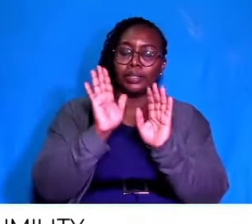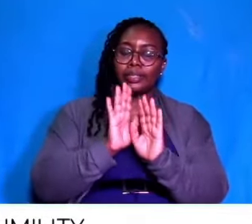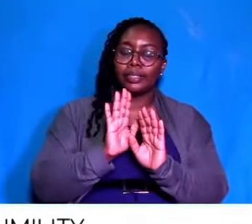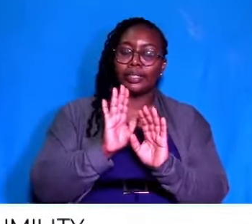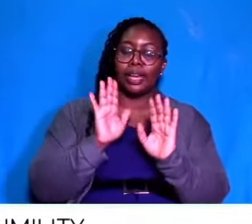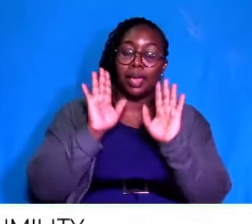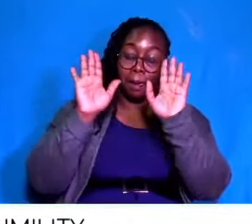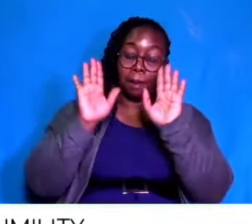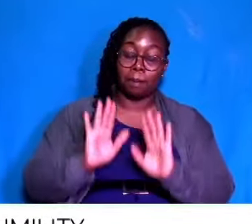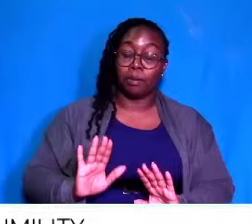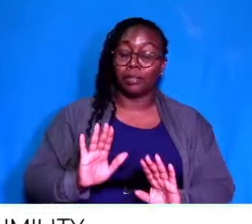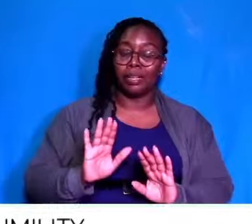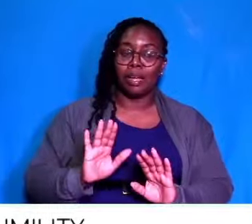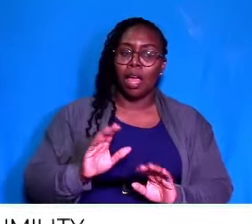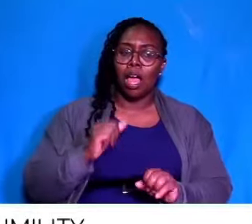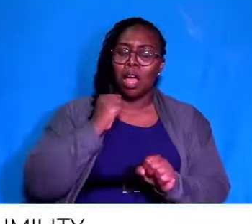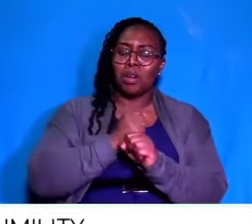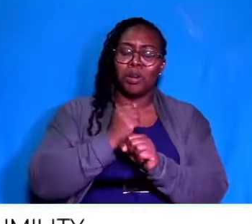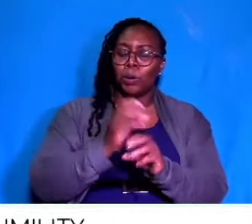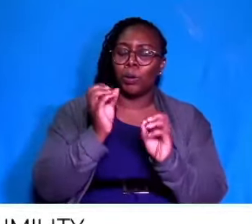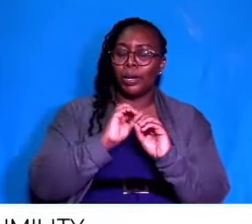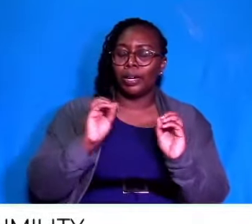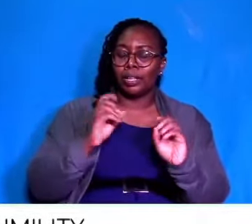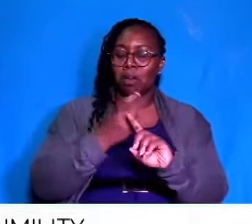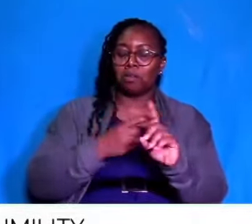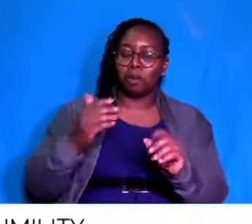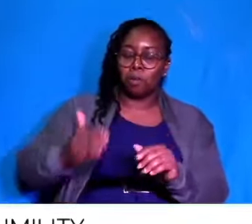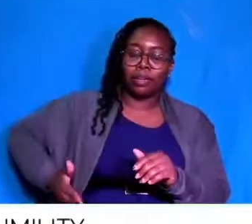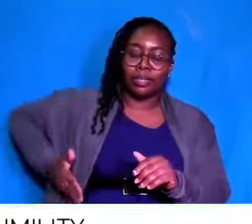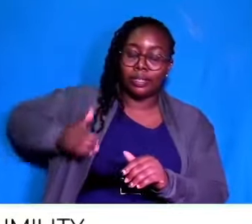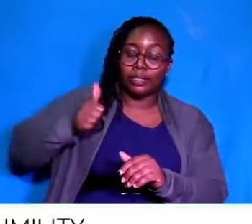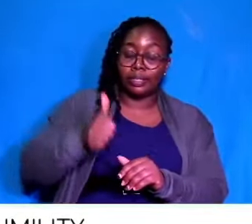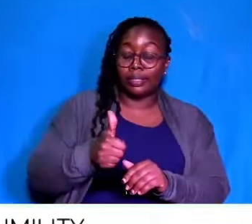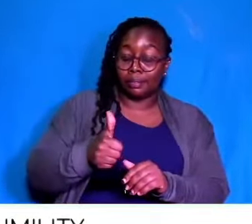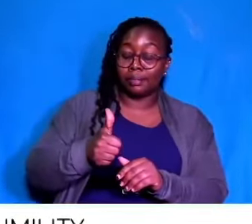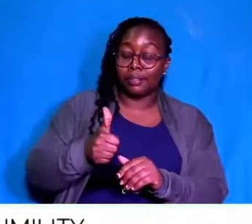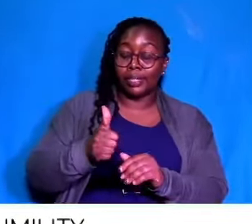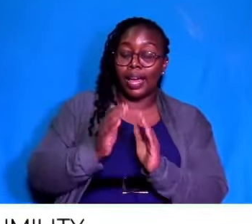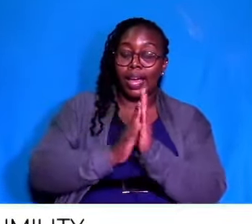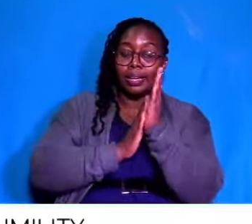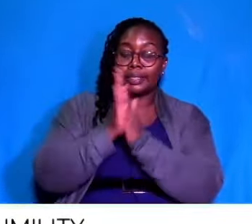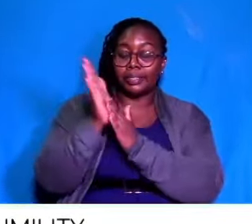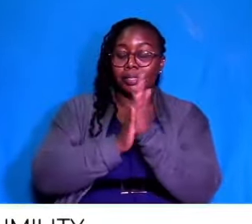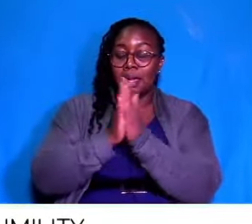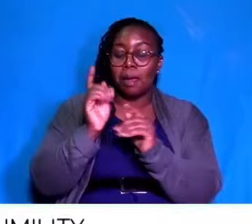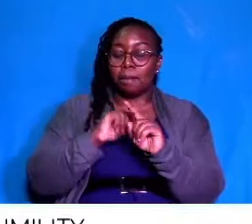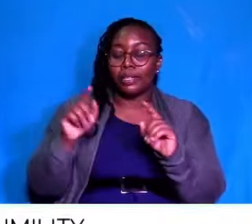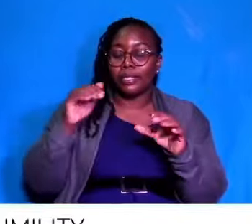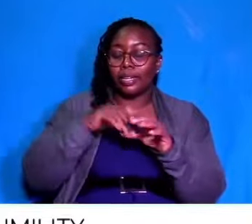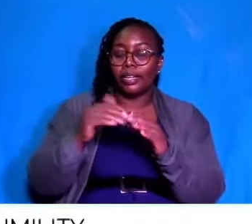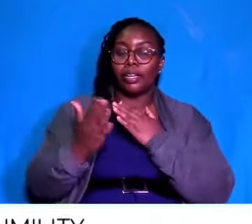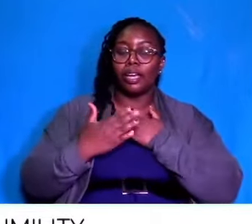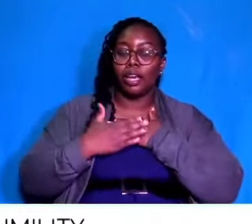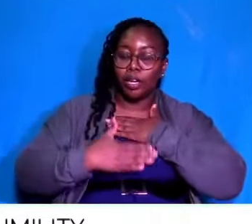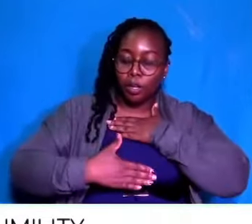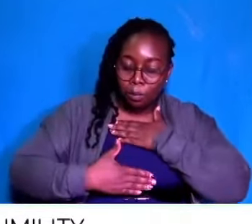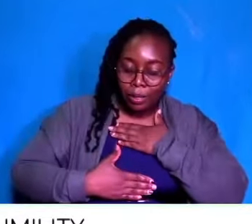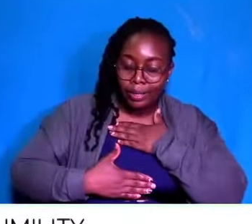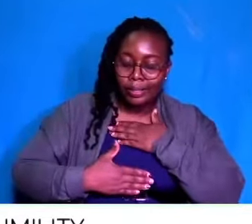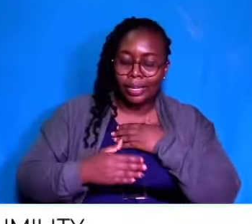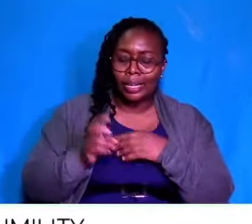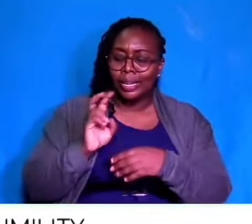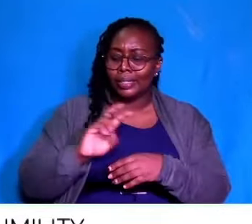of selfish ambition or vain conceit, but in humility count others more significant than yourselves.